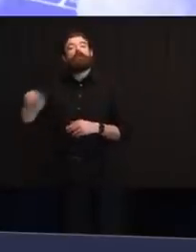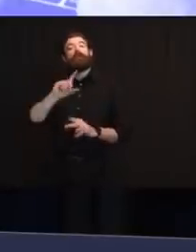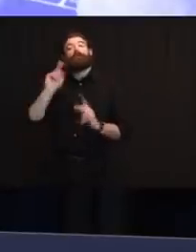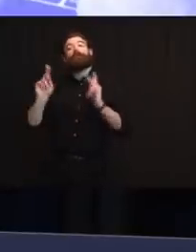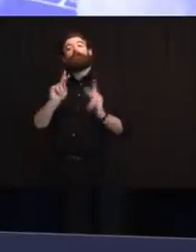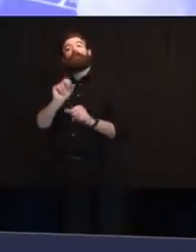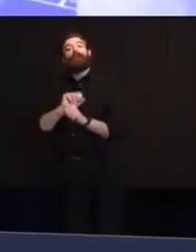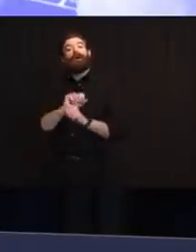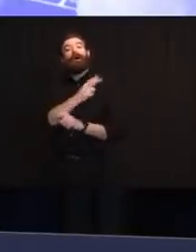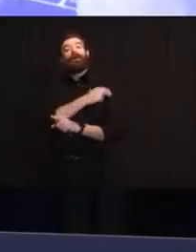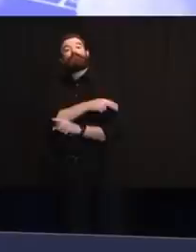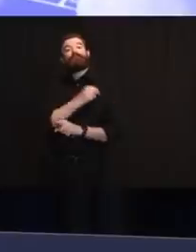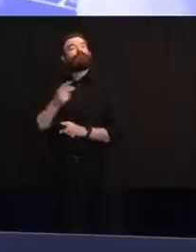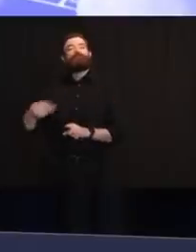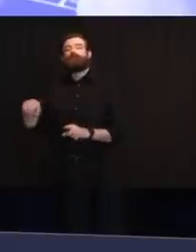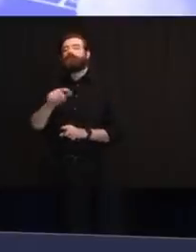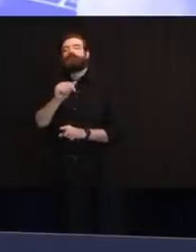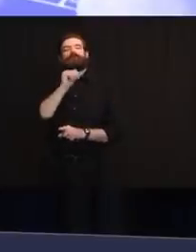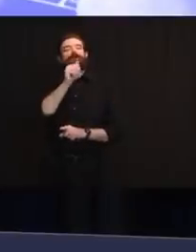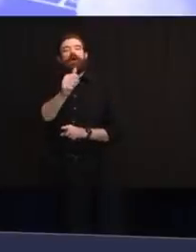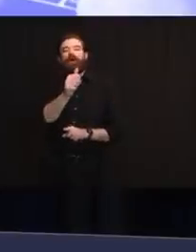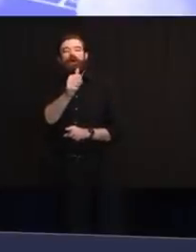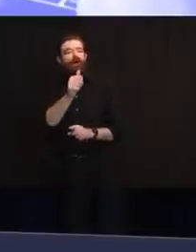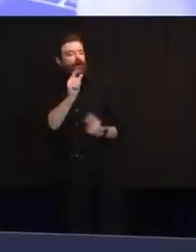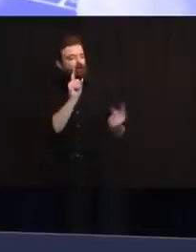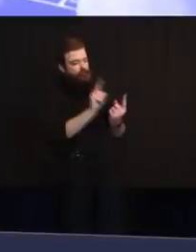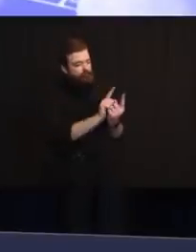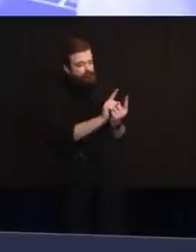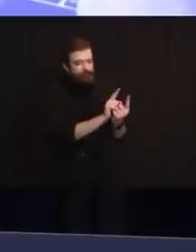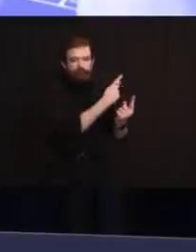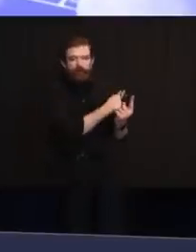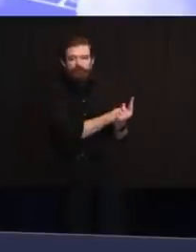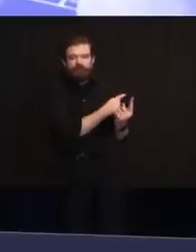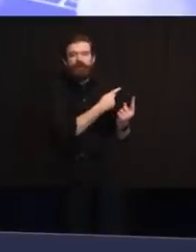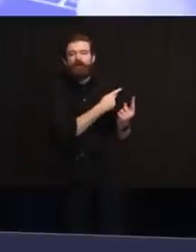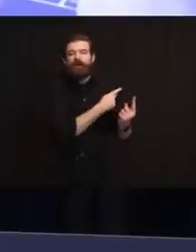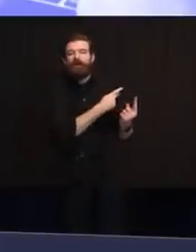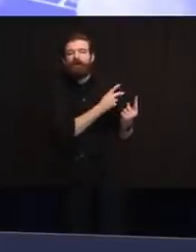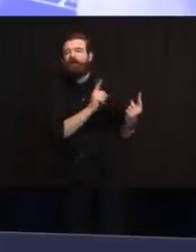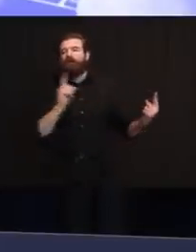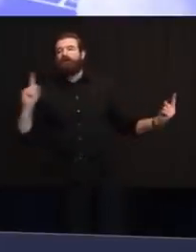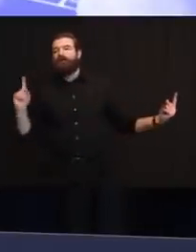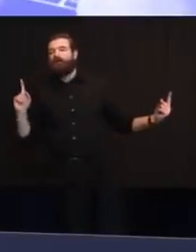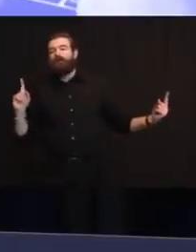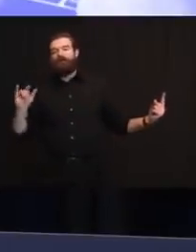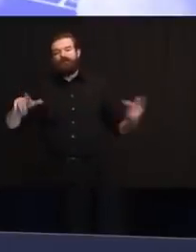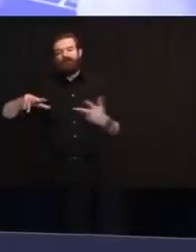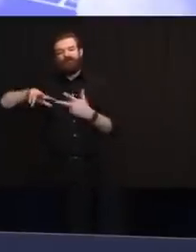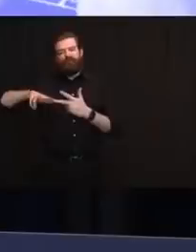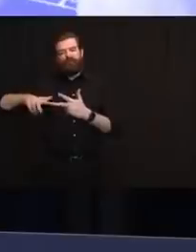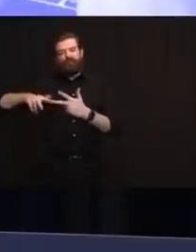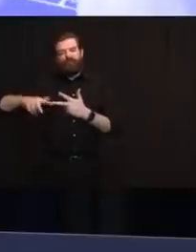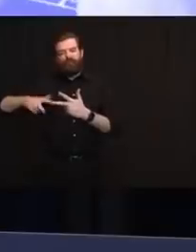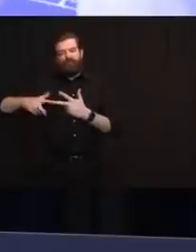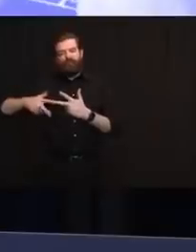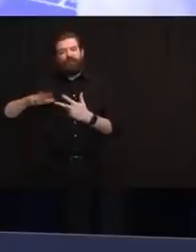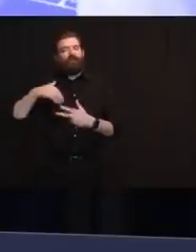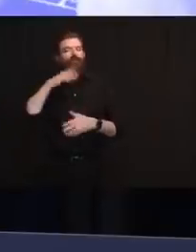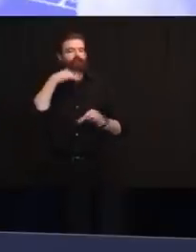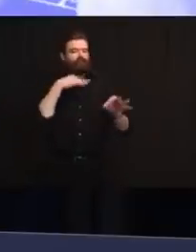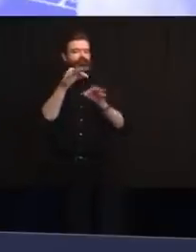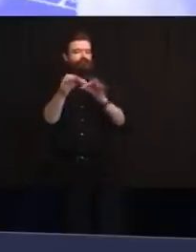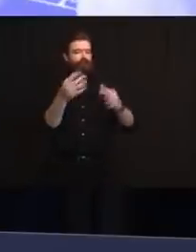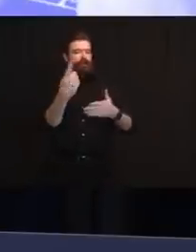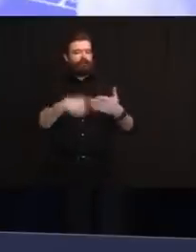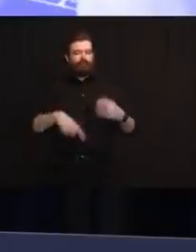We will be distributing information on those sites and hours of operation next week and how these individuals in the